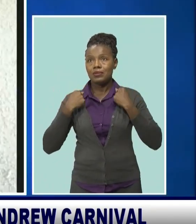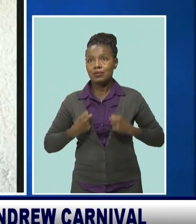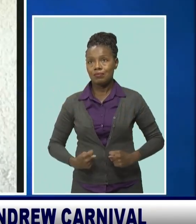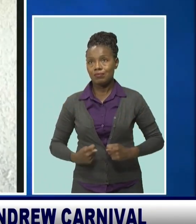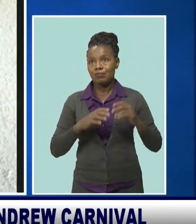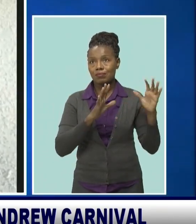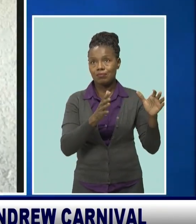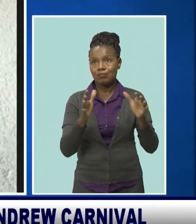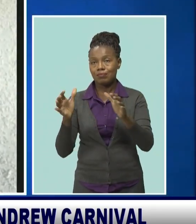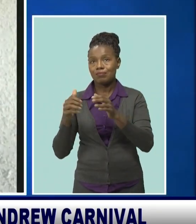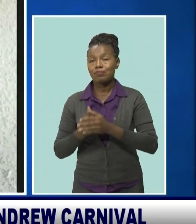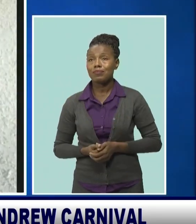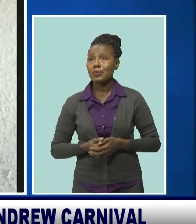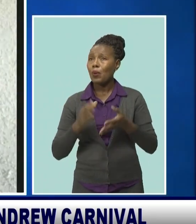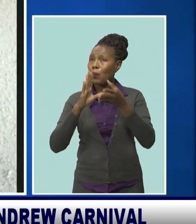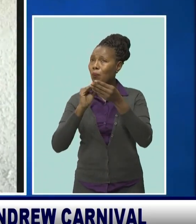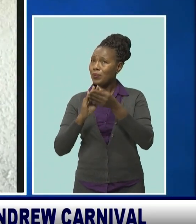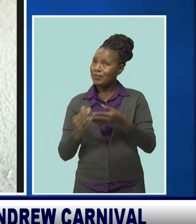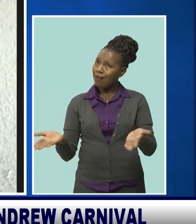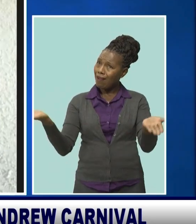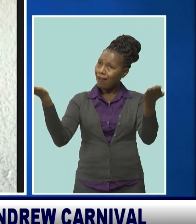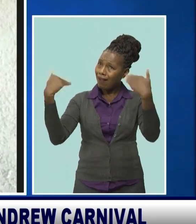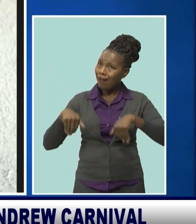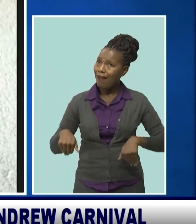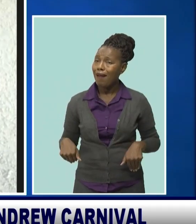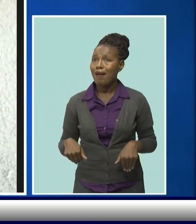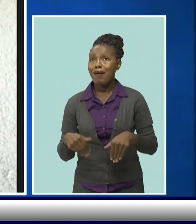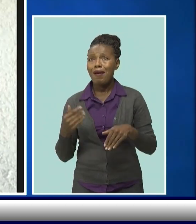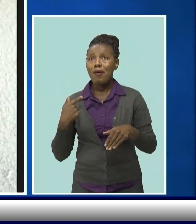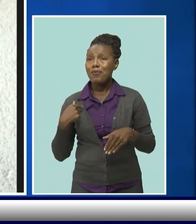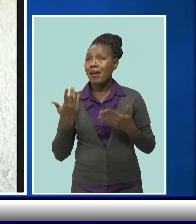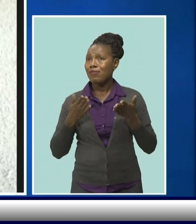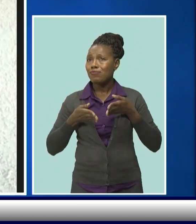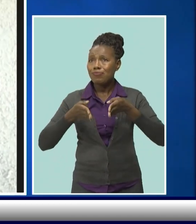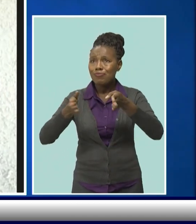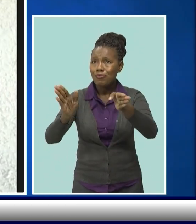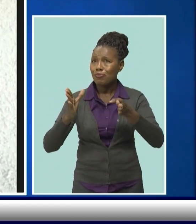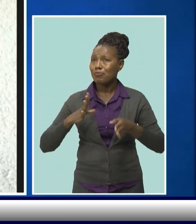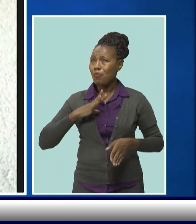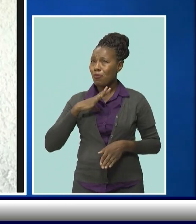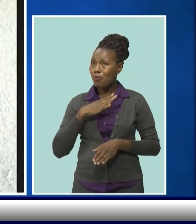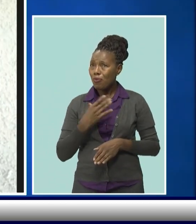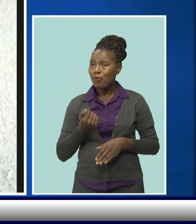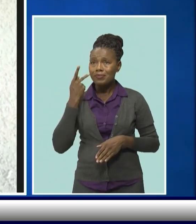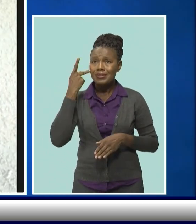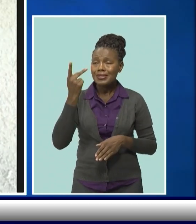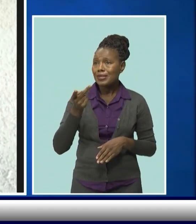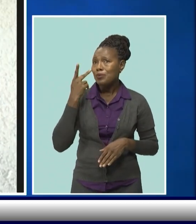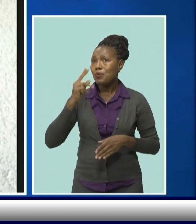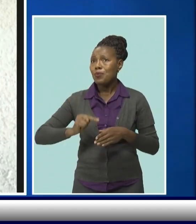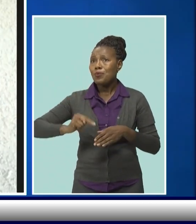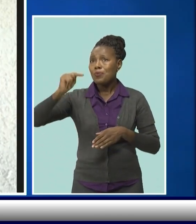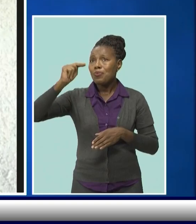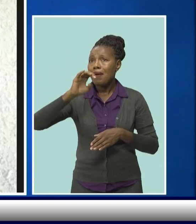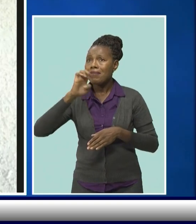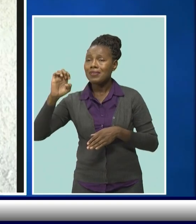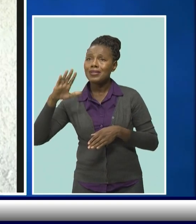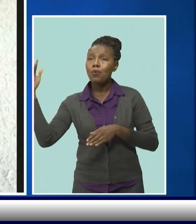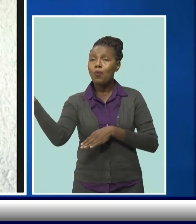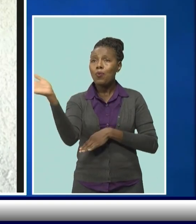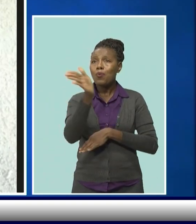Register, sign up. We have a great road. Greenland is part of the Bourne Highway, so you're going to get the North Trade Lanes, you're going to get the